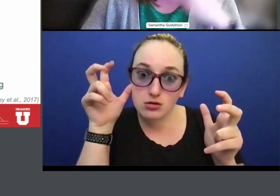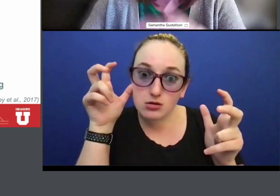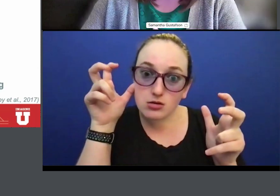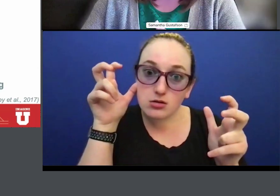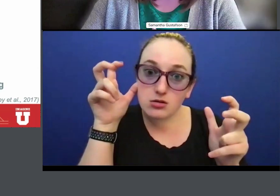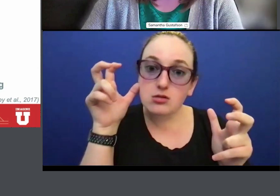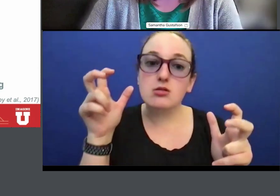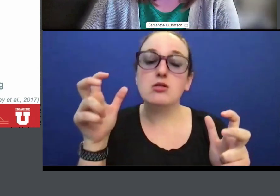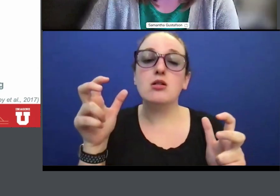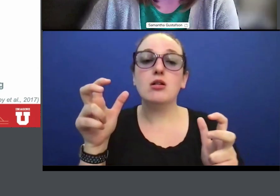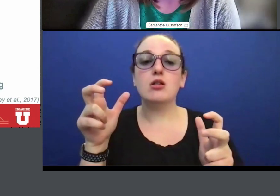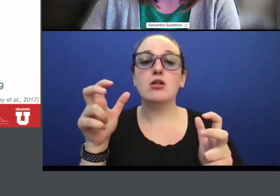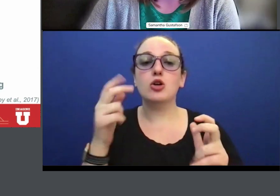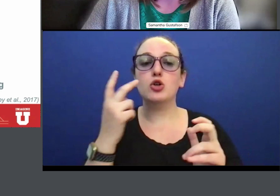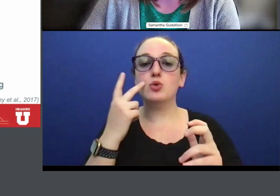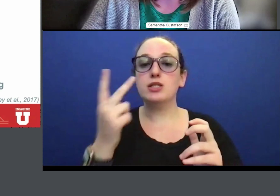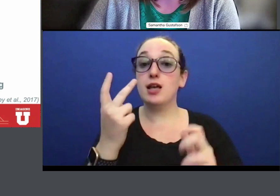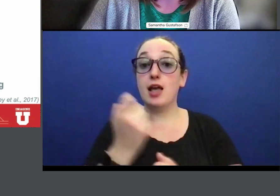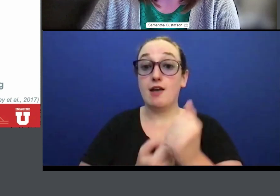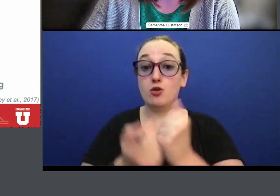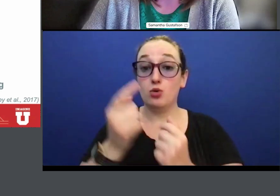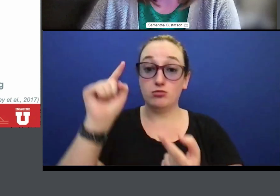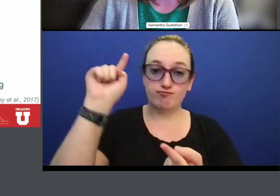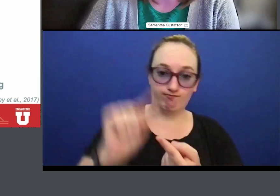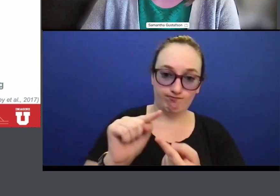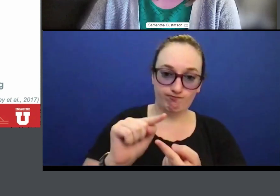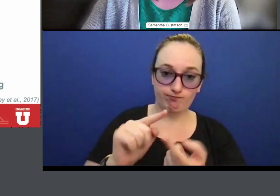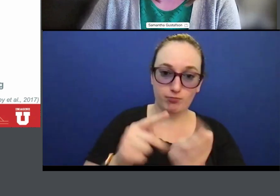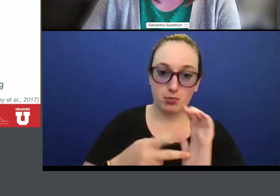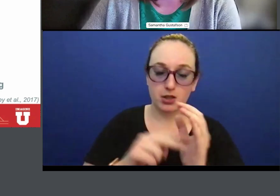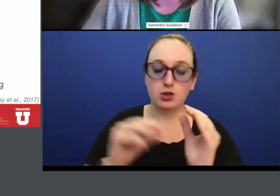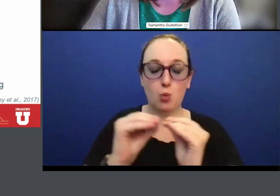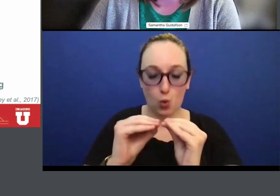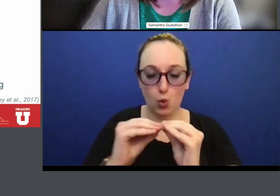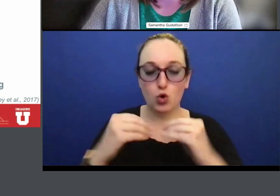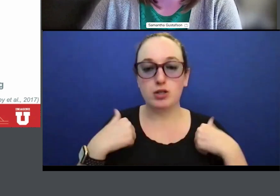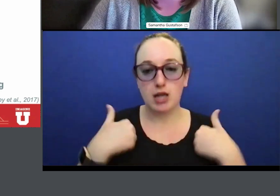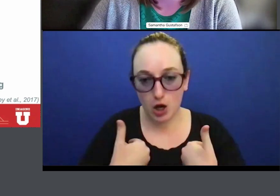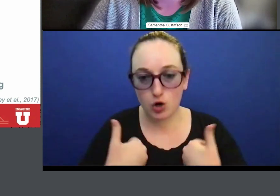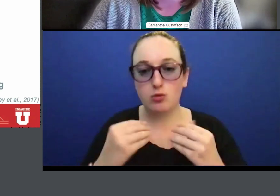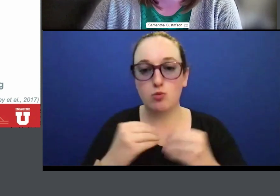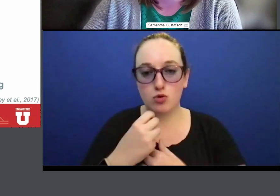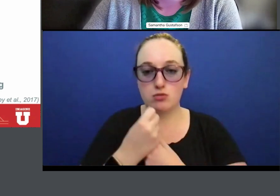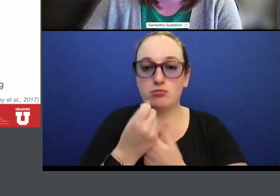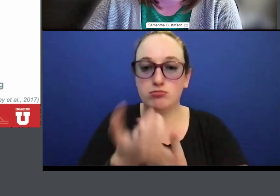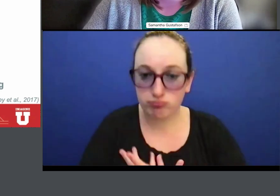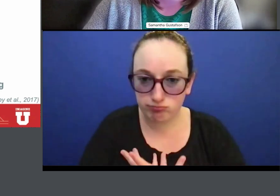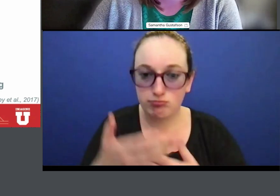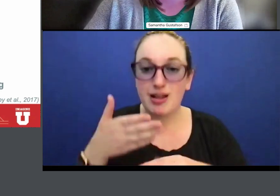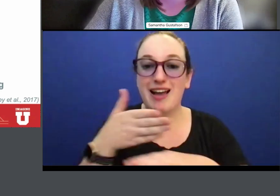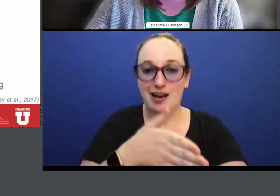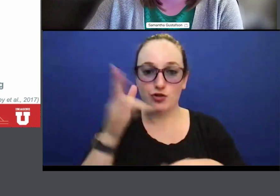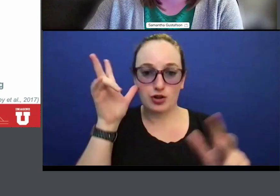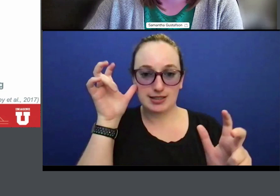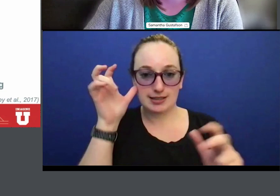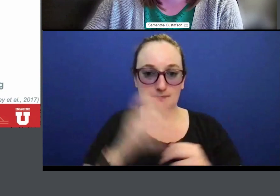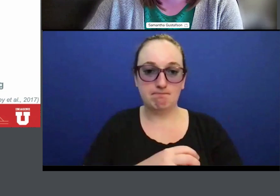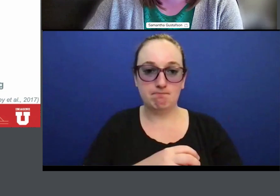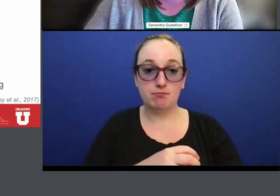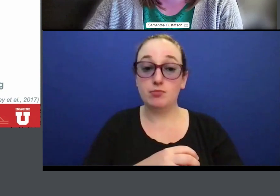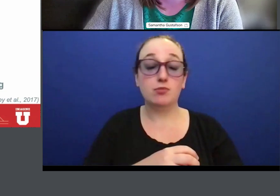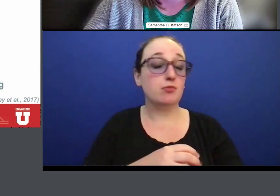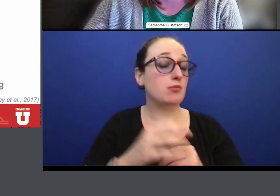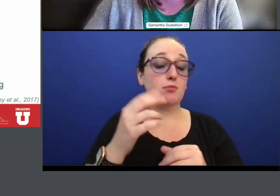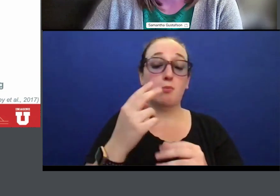had an overall reduction in number, which means increased fatiguing symptoms after that sustained listening. Again, no differences between